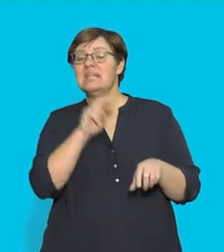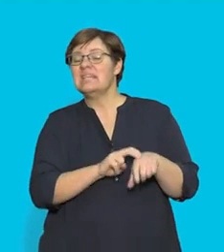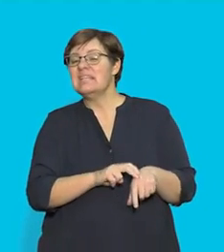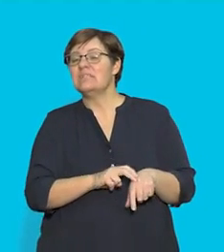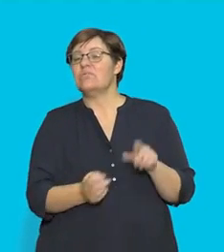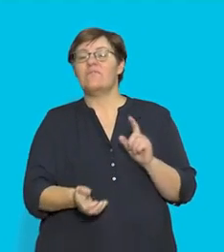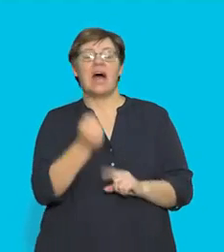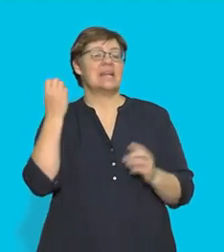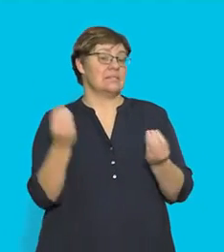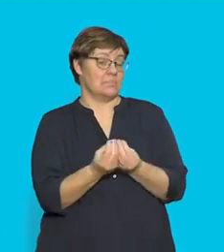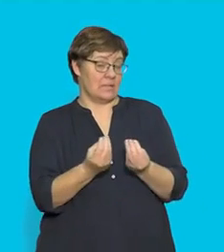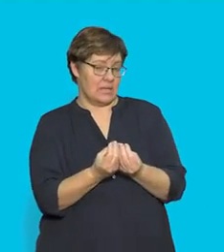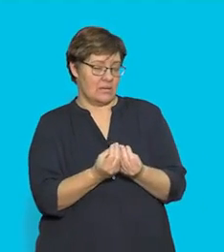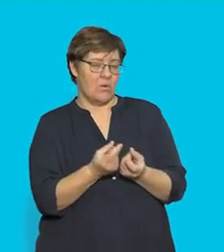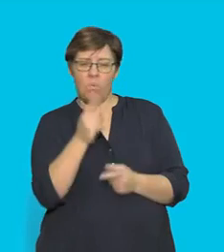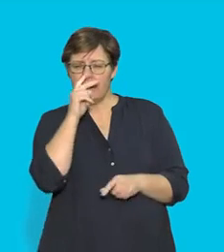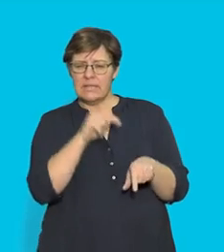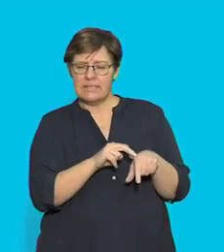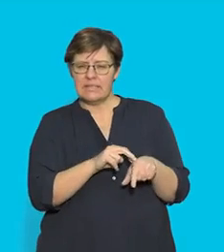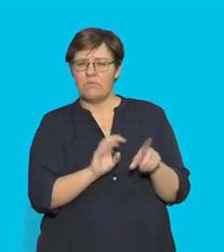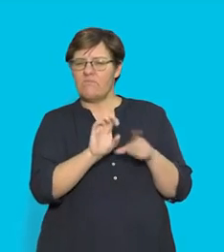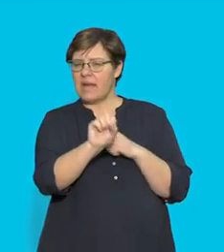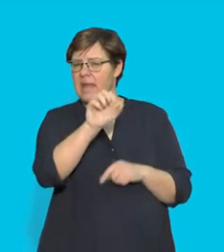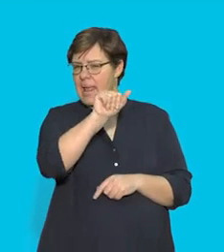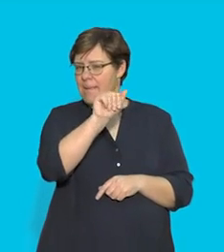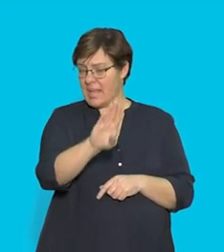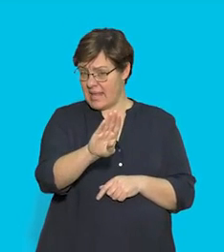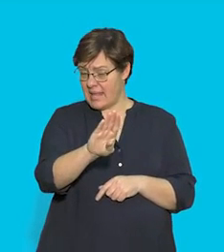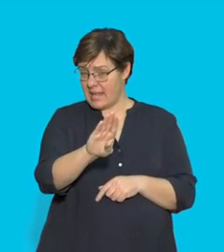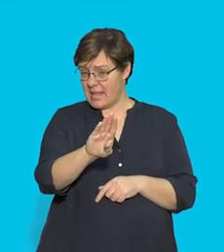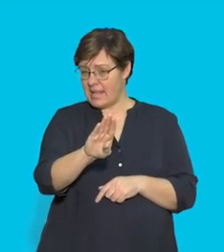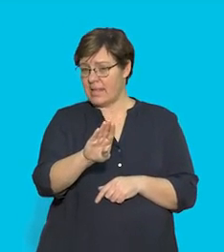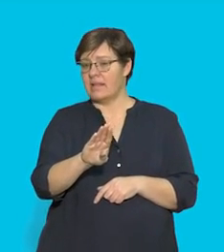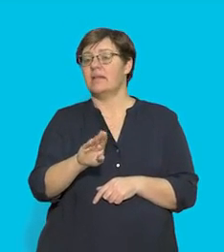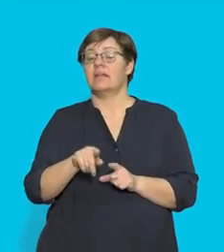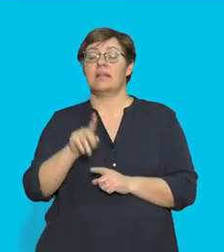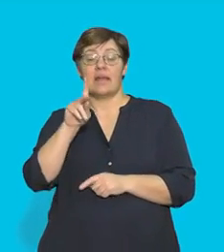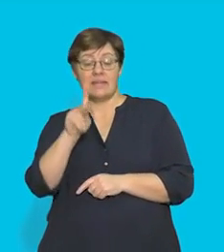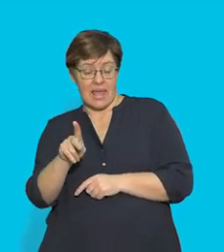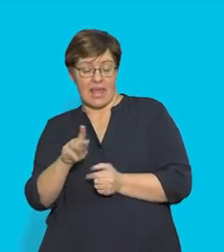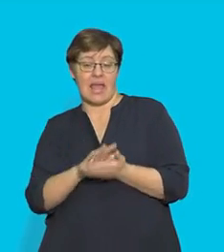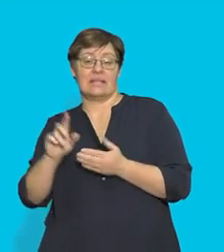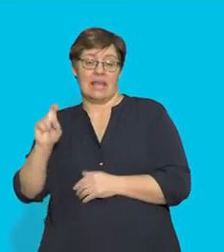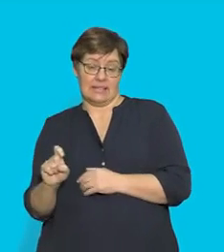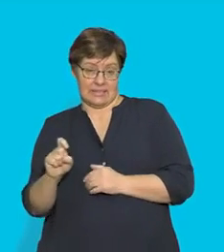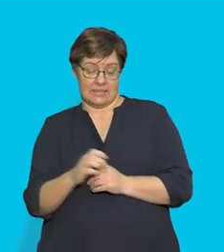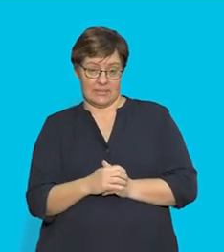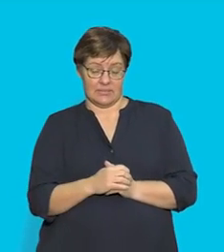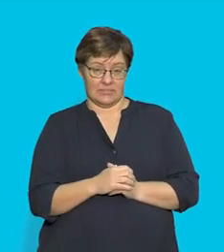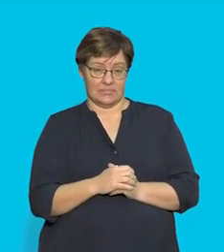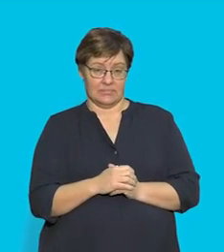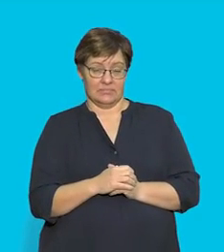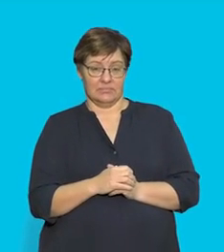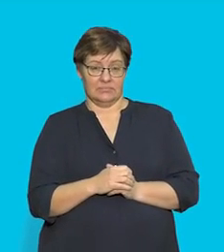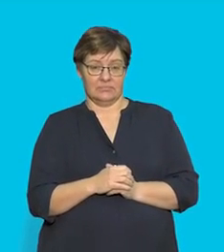we need to find something. We need to find AB in terms of k and x.